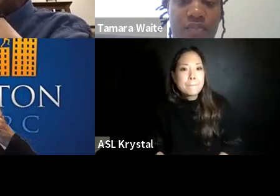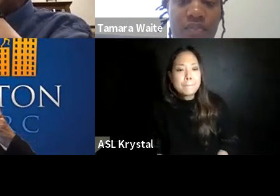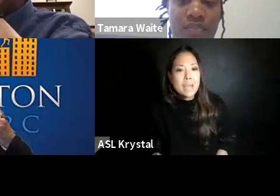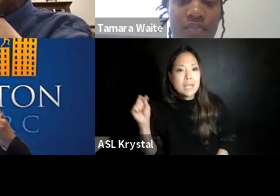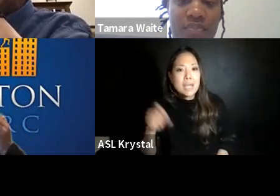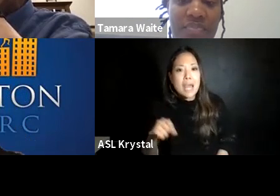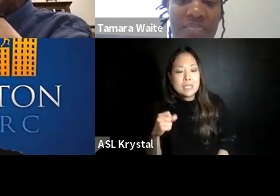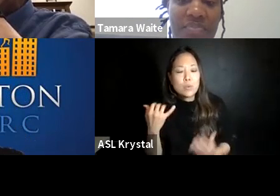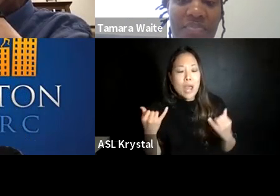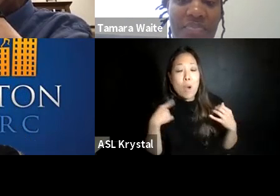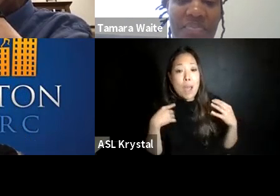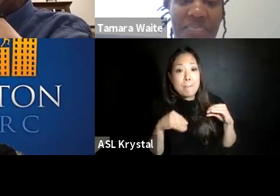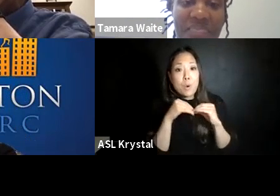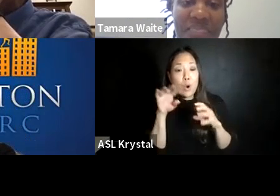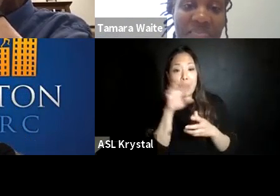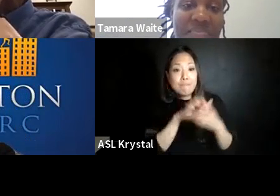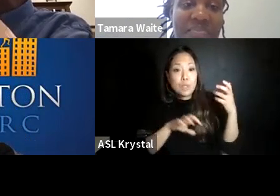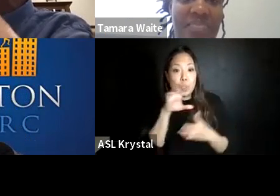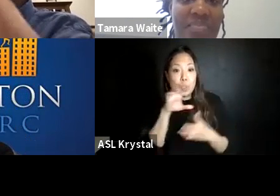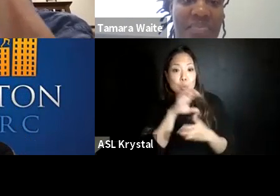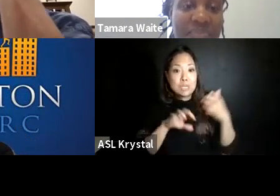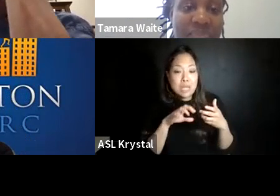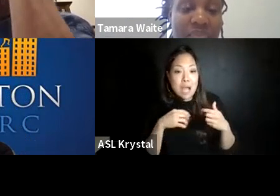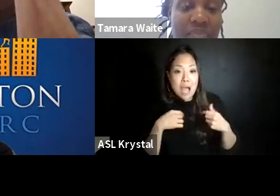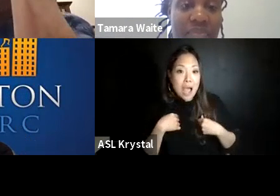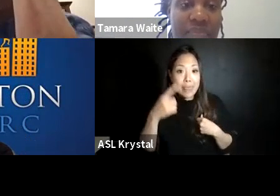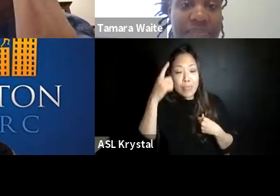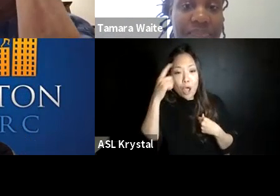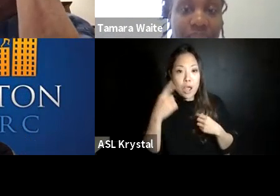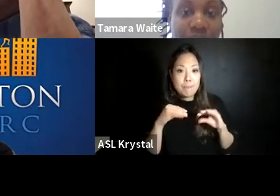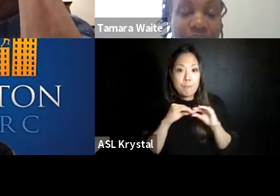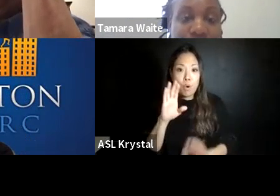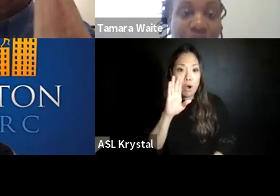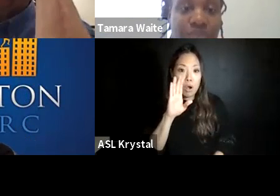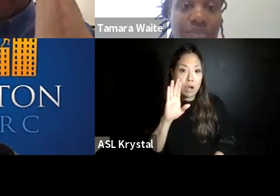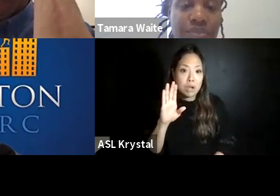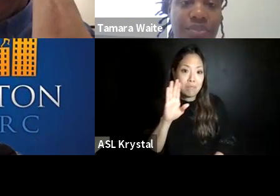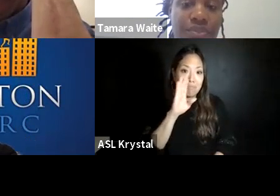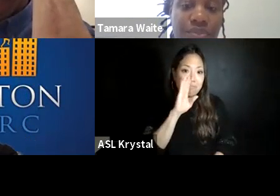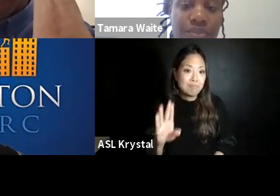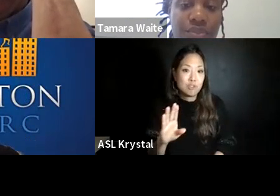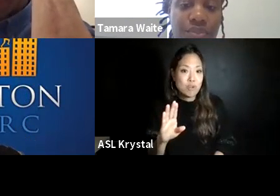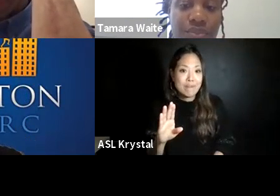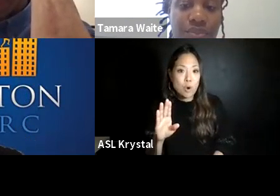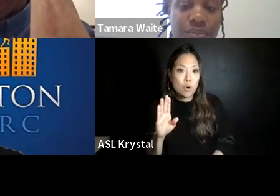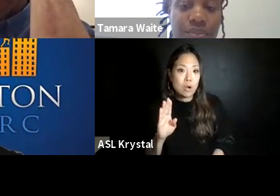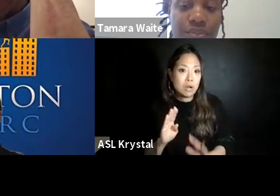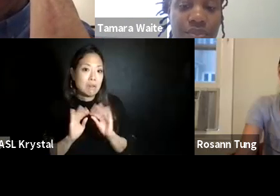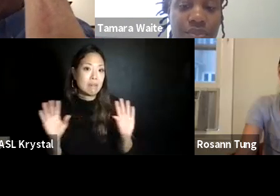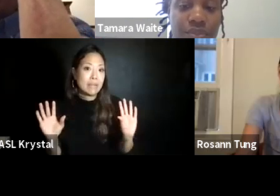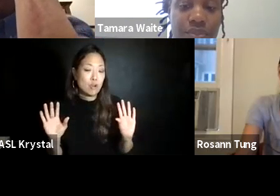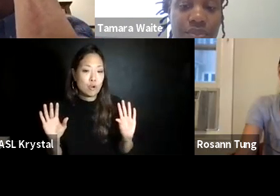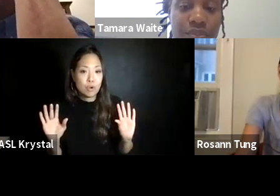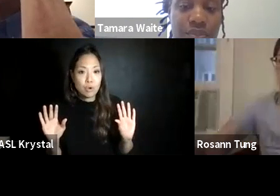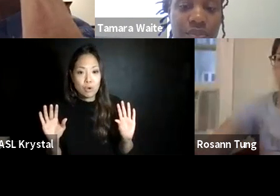I'm more confused because I actually thought it was more straightforward than what I'm hearing. Again, my